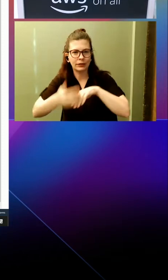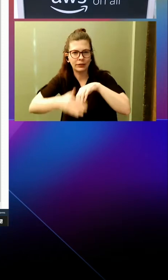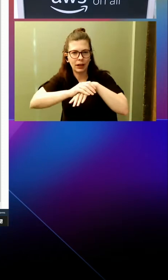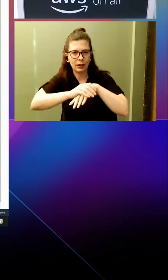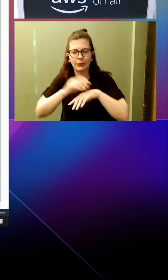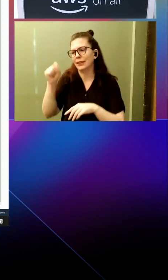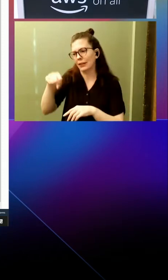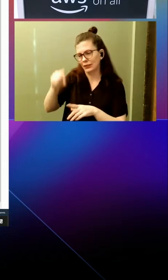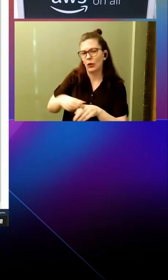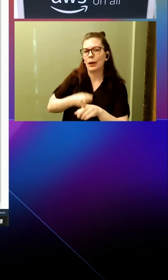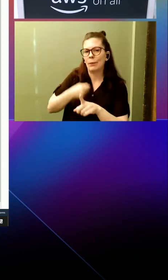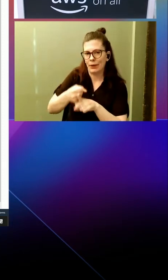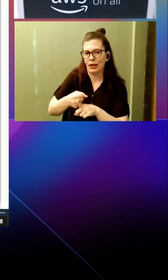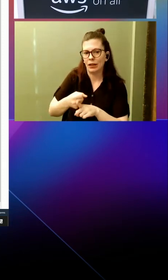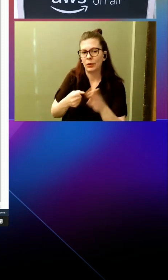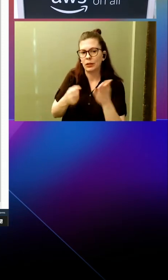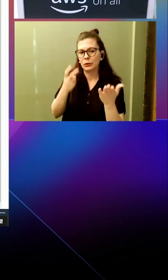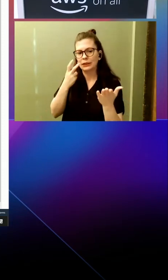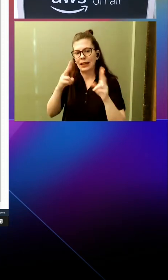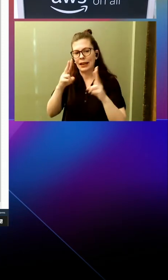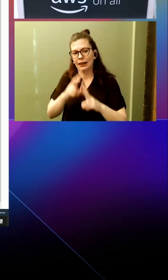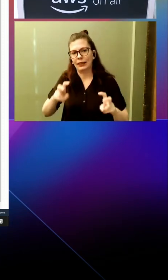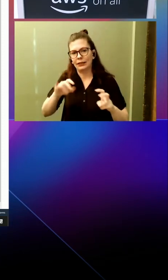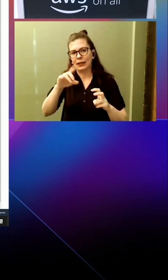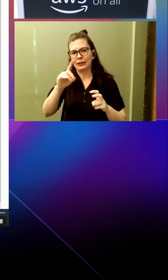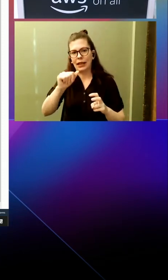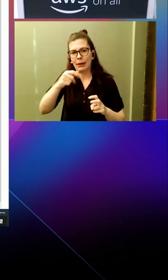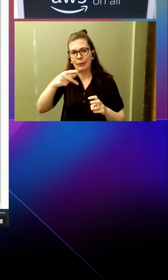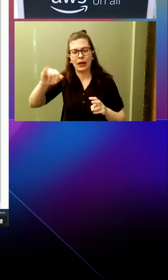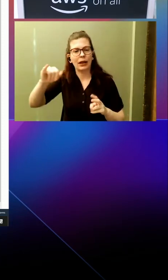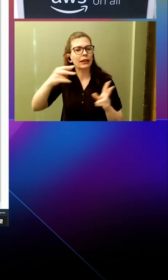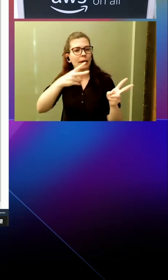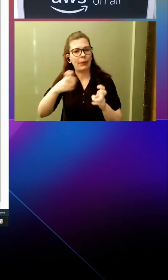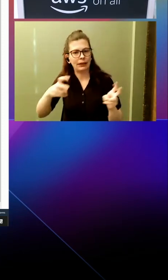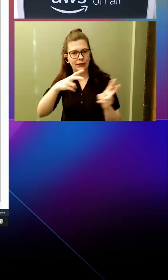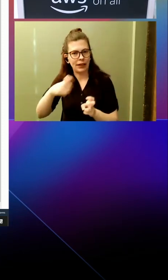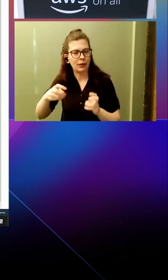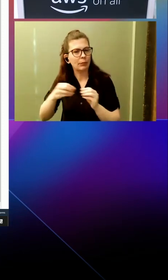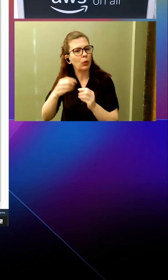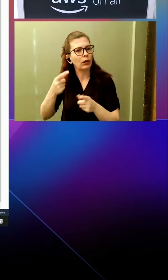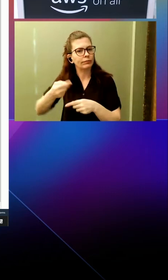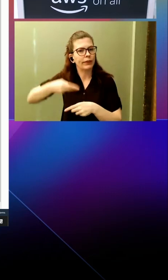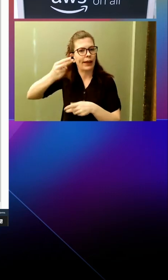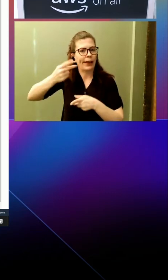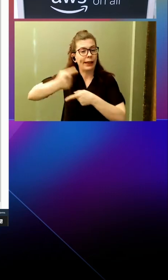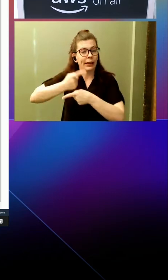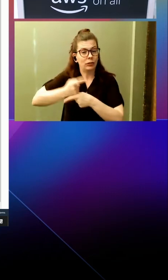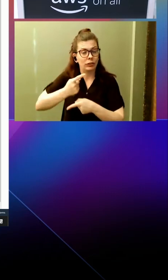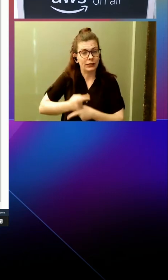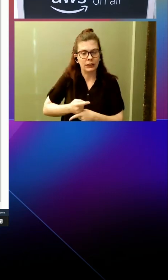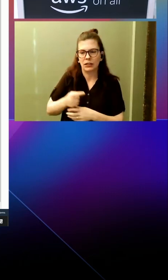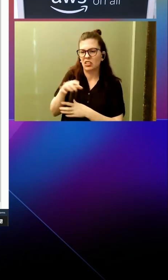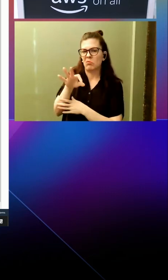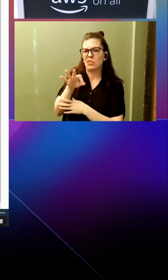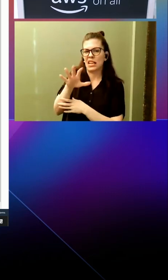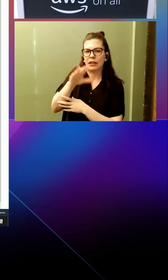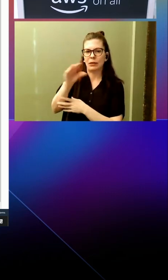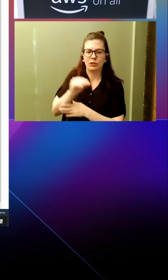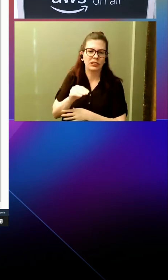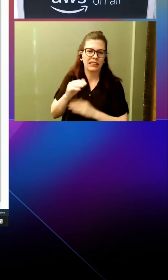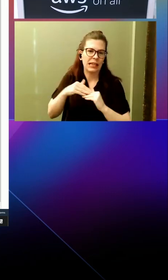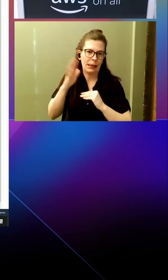look at this Analyze ID API, it's able to extract it at a high accuracy, like we've seen 95% plus. 95,